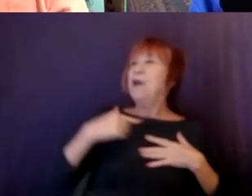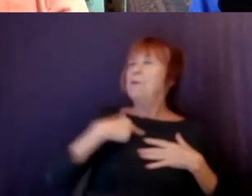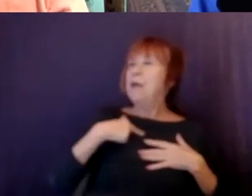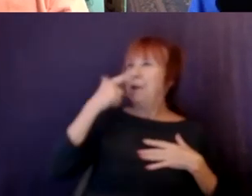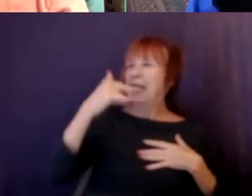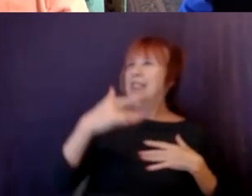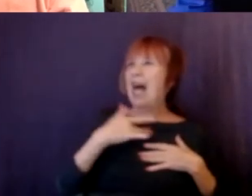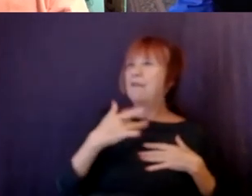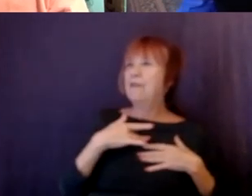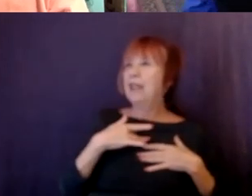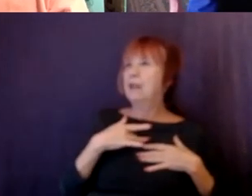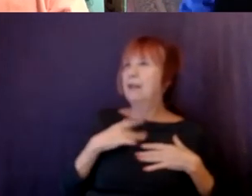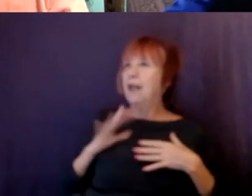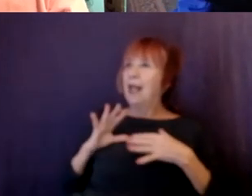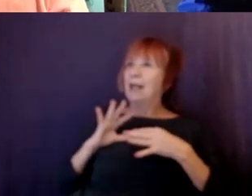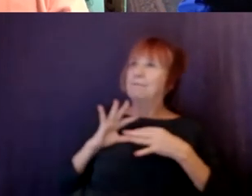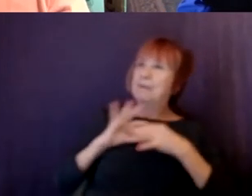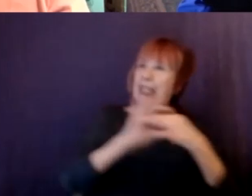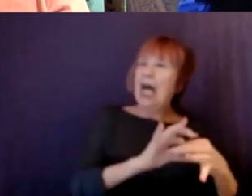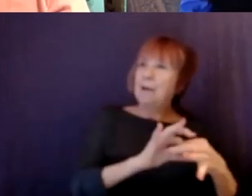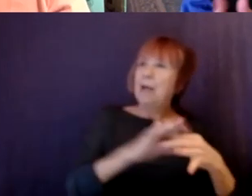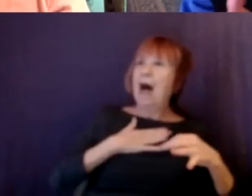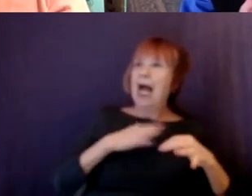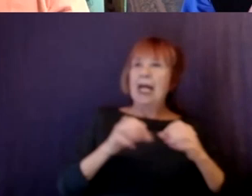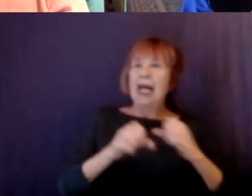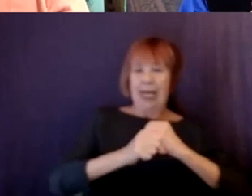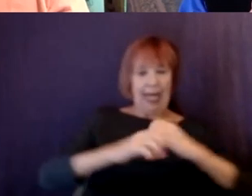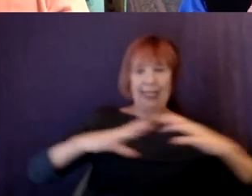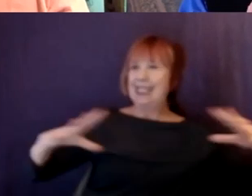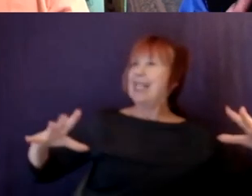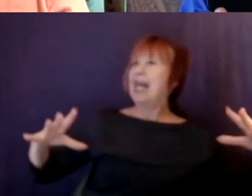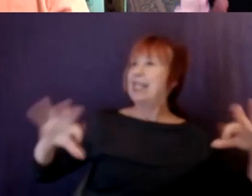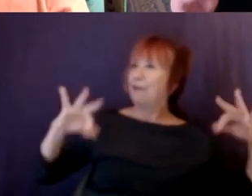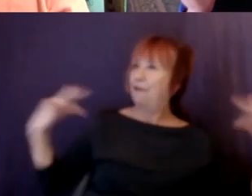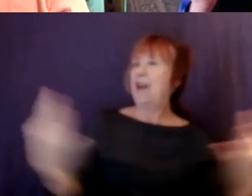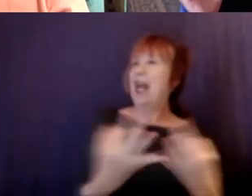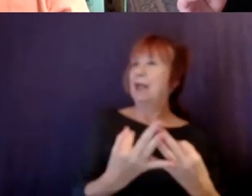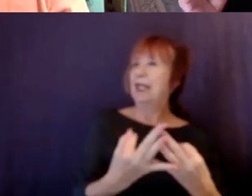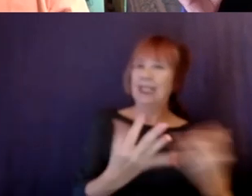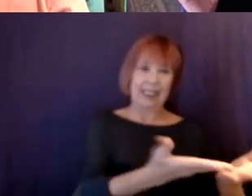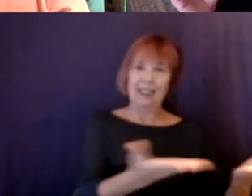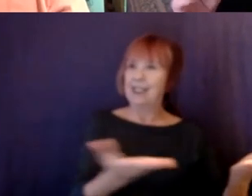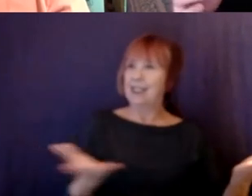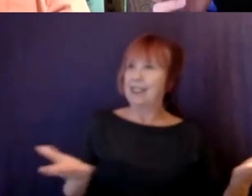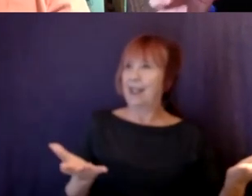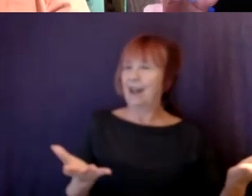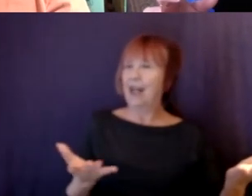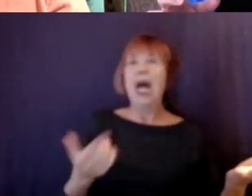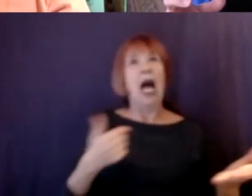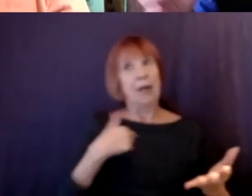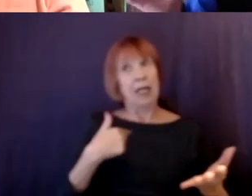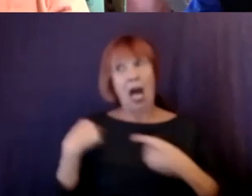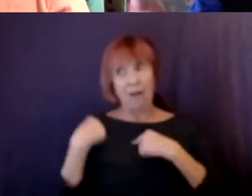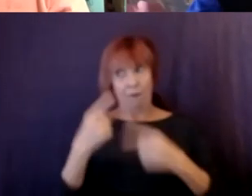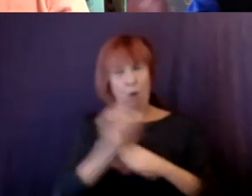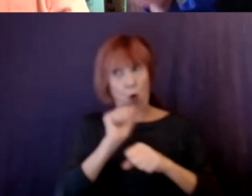my extended family is here, as well as it inspired me in the way, because I've been working on a documentary